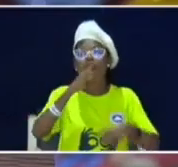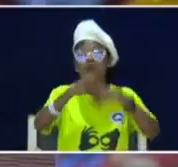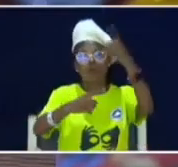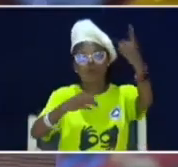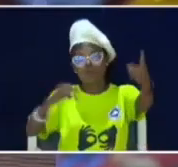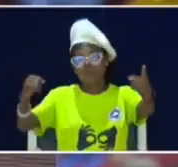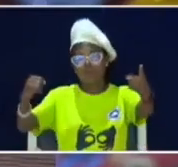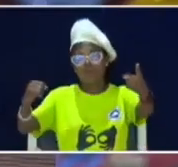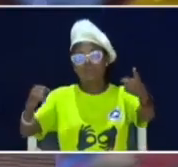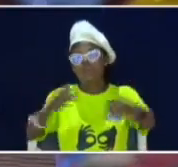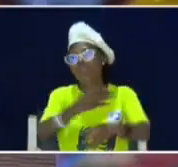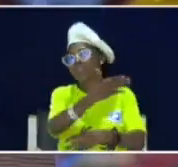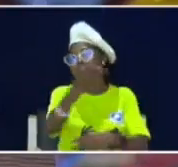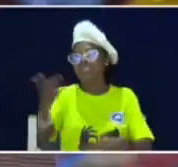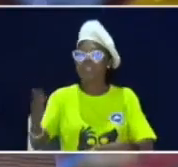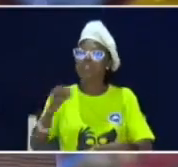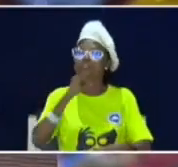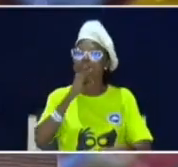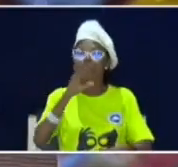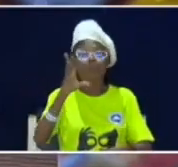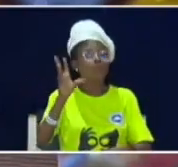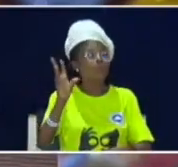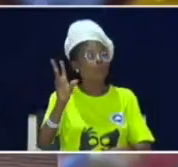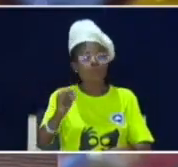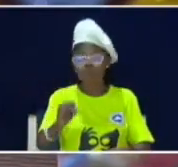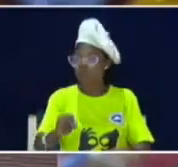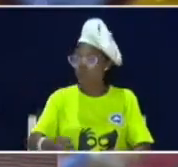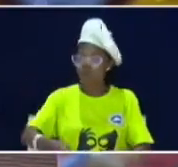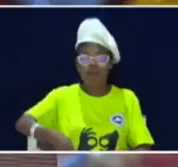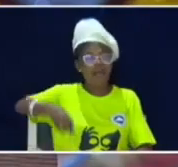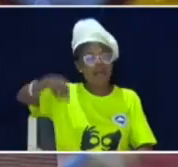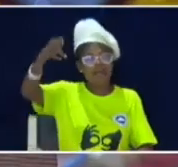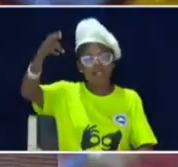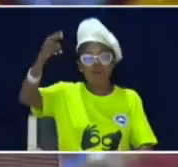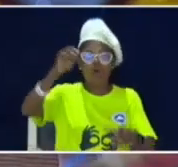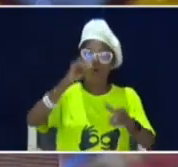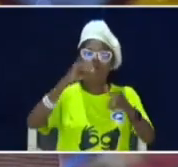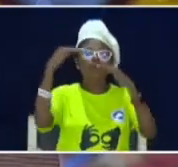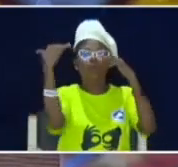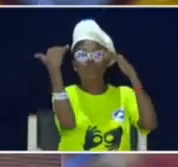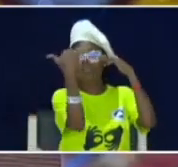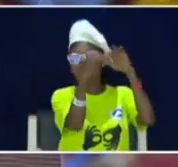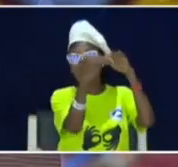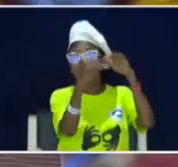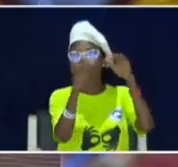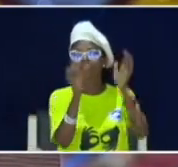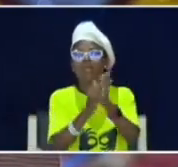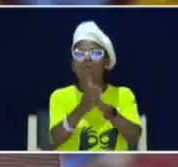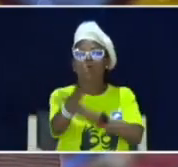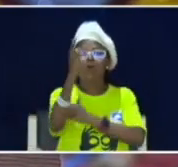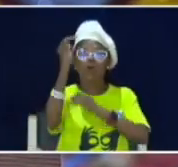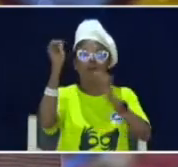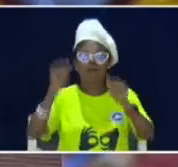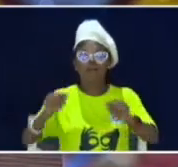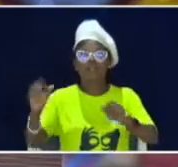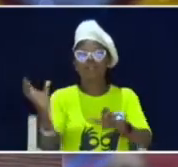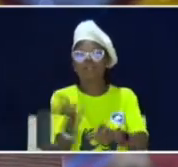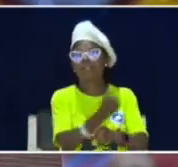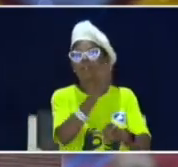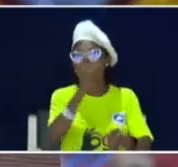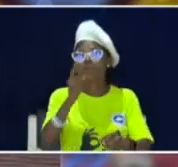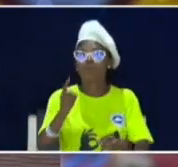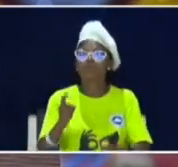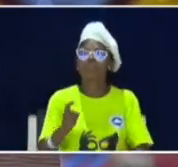There is no height or limit to God. There is no height or limit that God can take you. Zechariah chapter 4 and